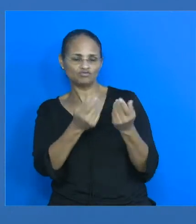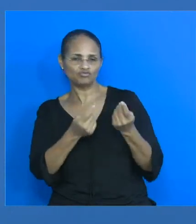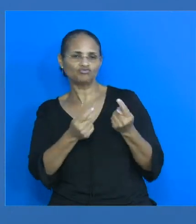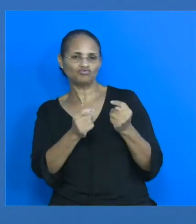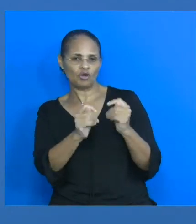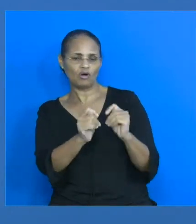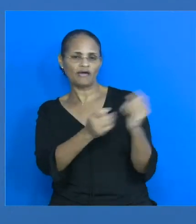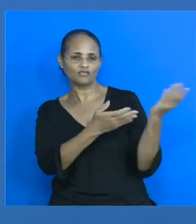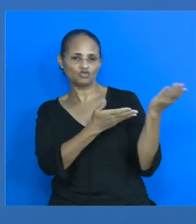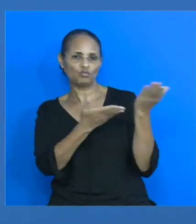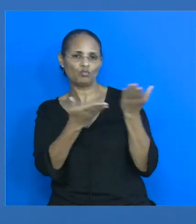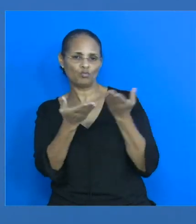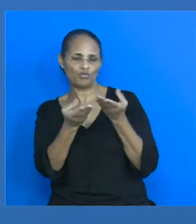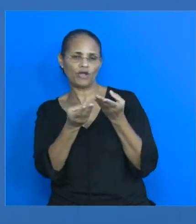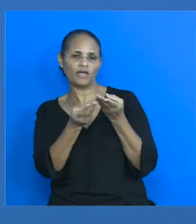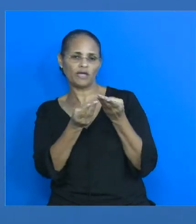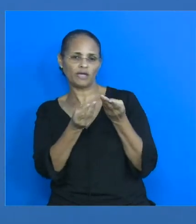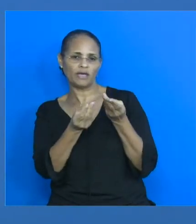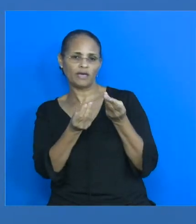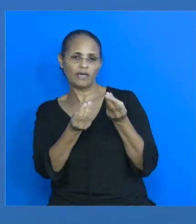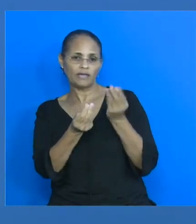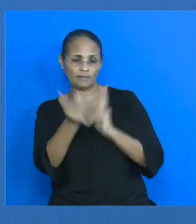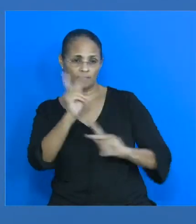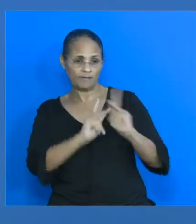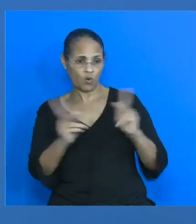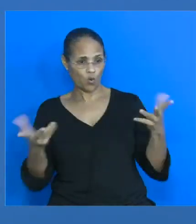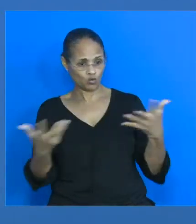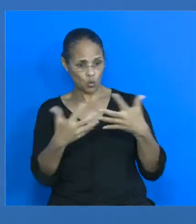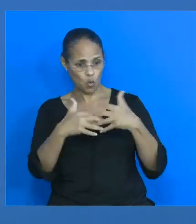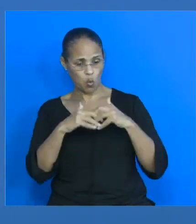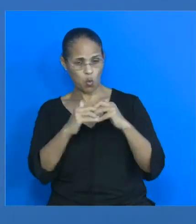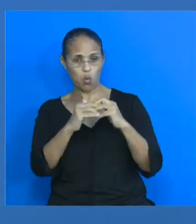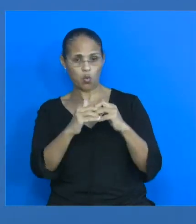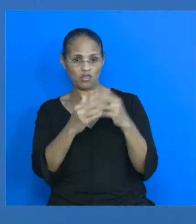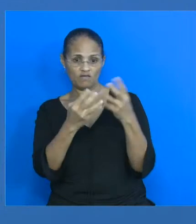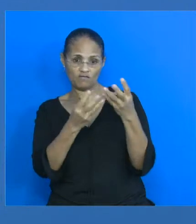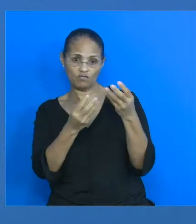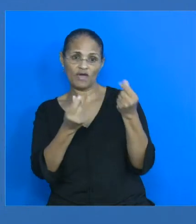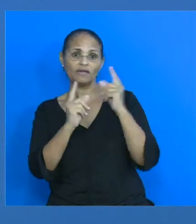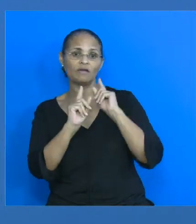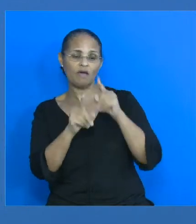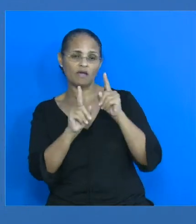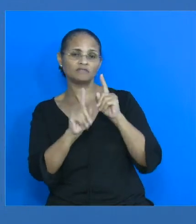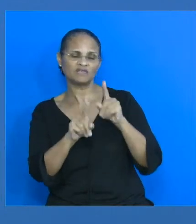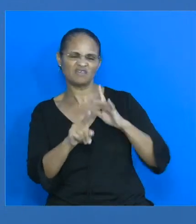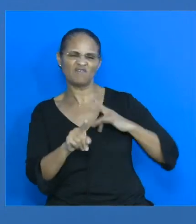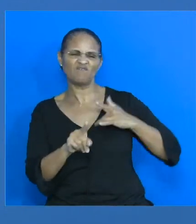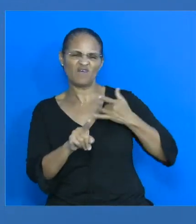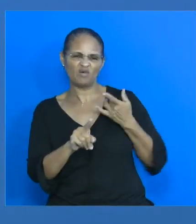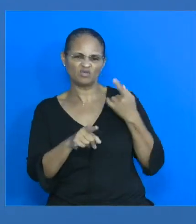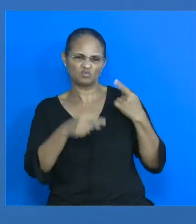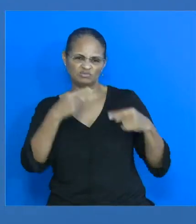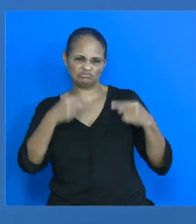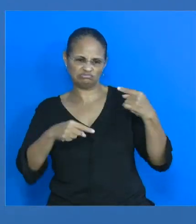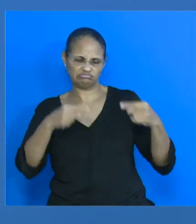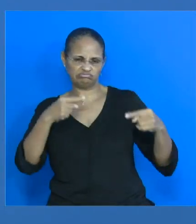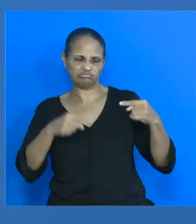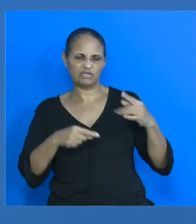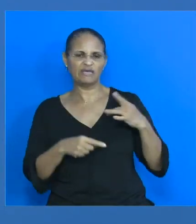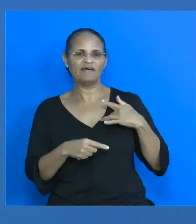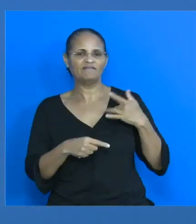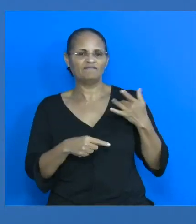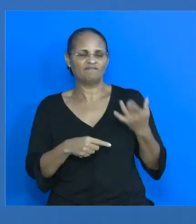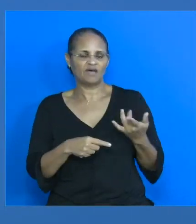to bring the parties to resolution. And when he felt that there was a dispute, there was then the